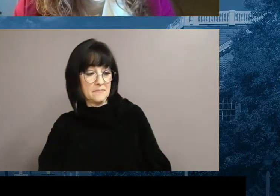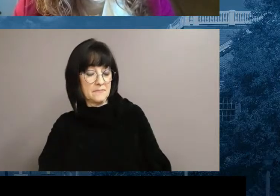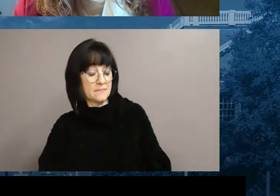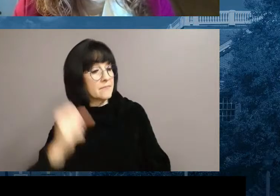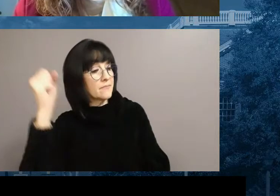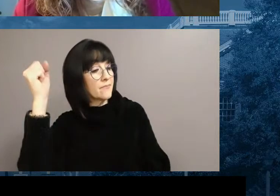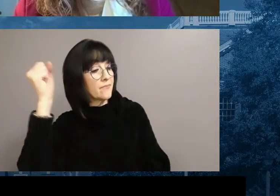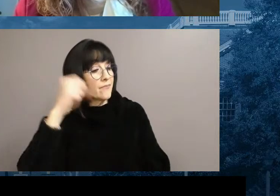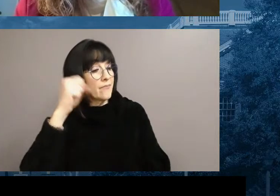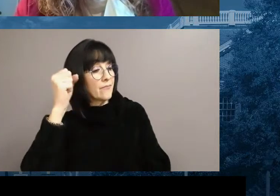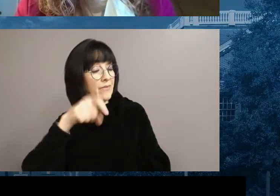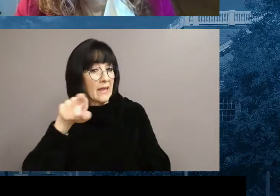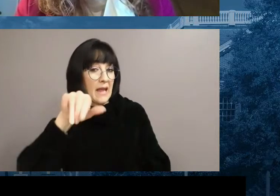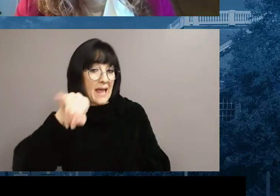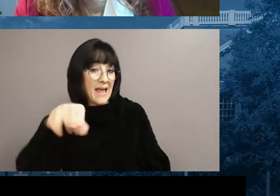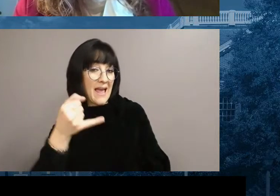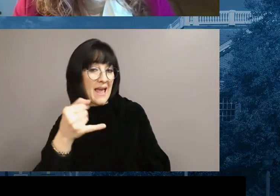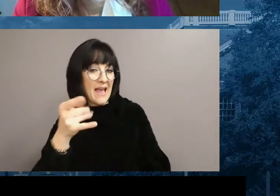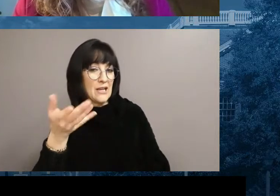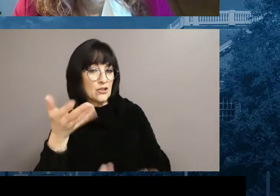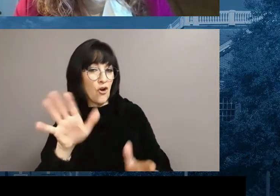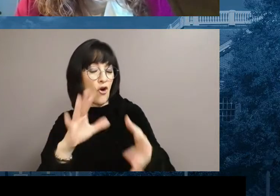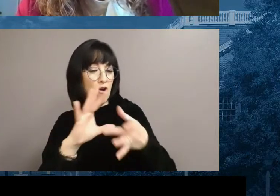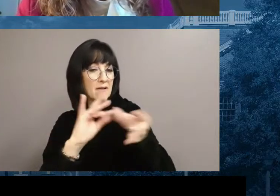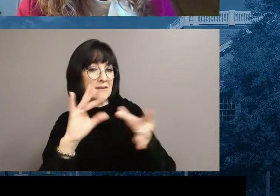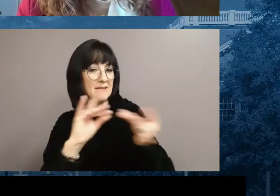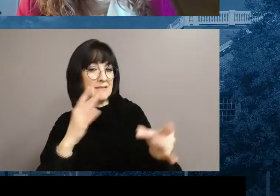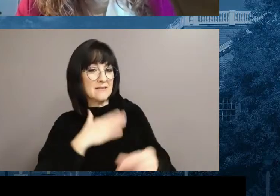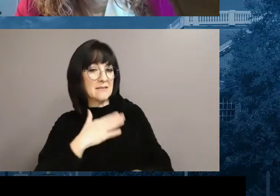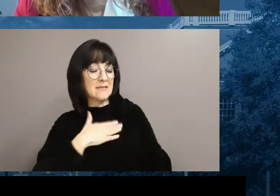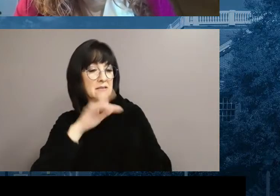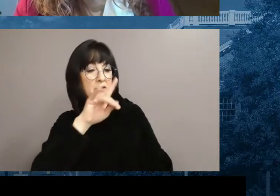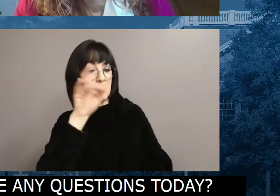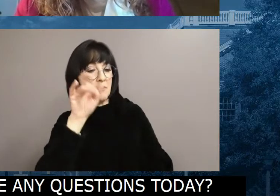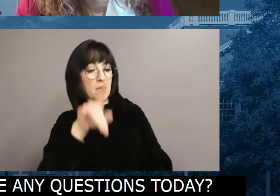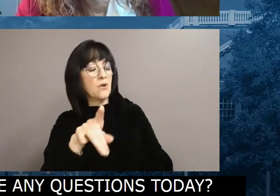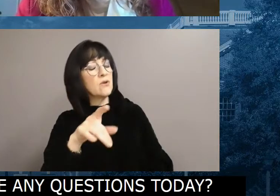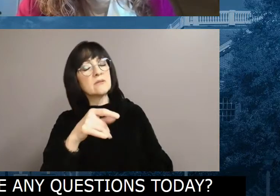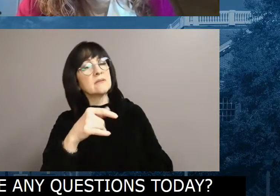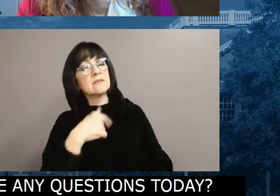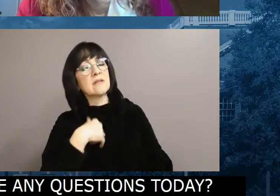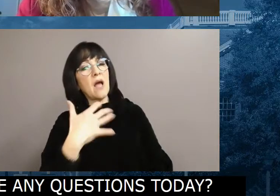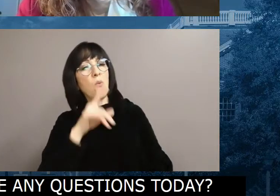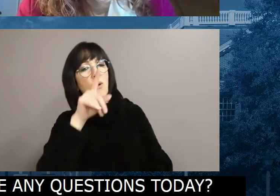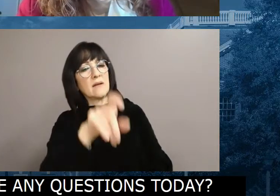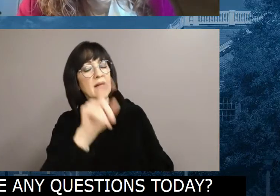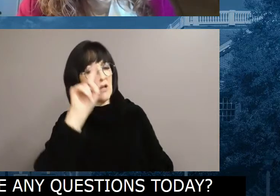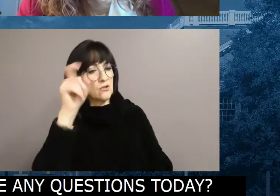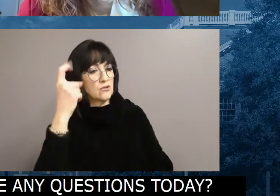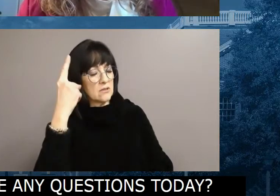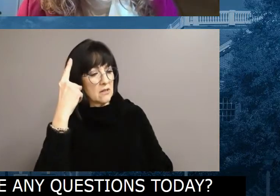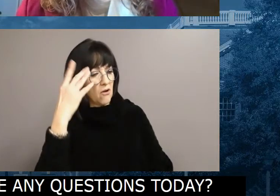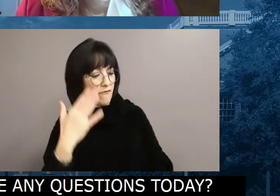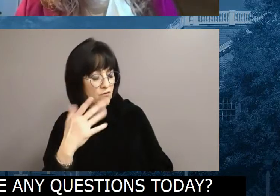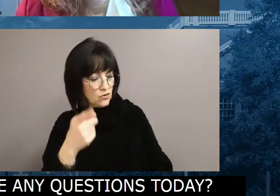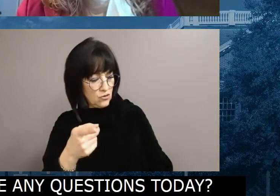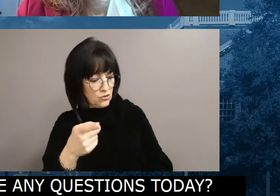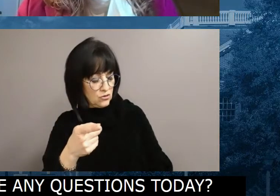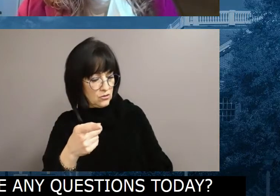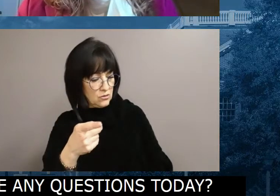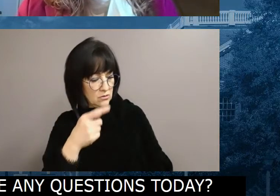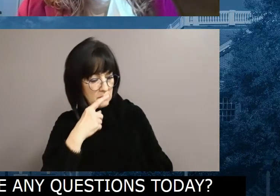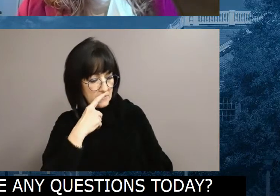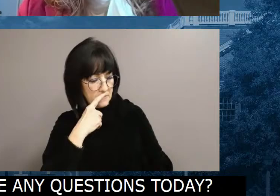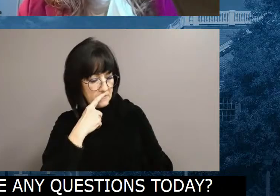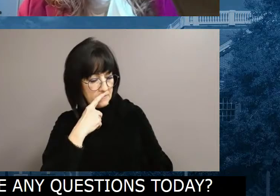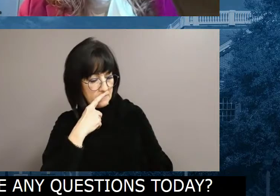Amy Cherry kind of asked my question a little bit earlier, but I guess I would just ask Governor in regards to